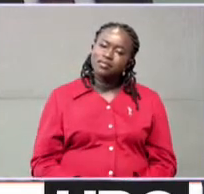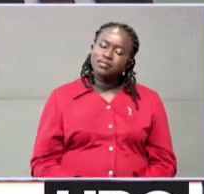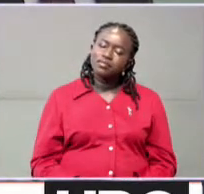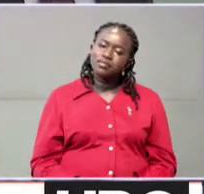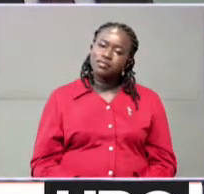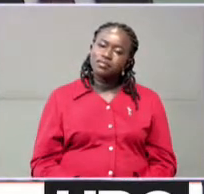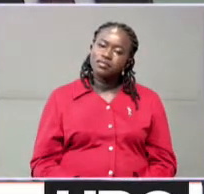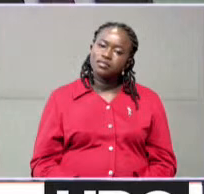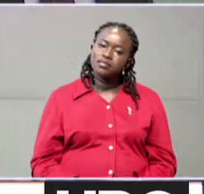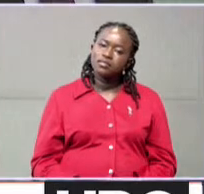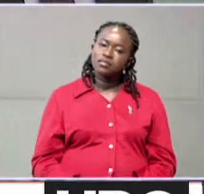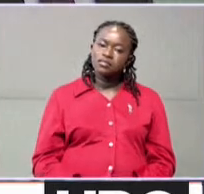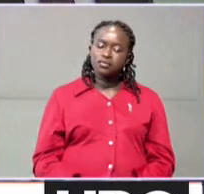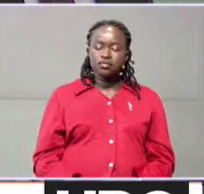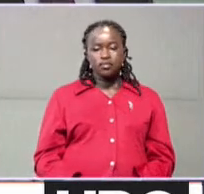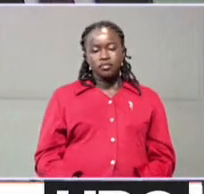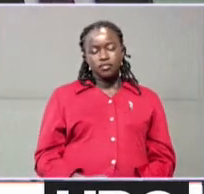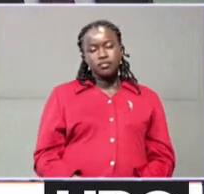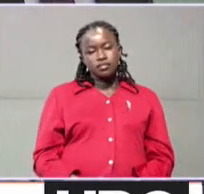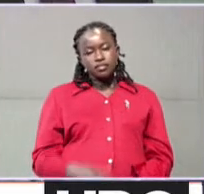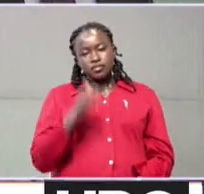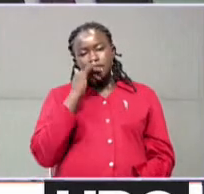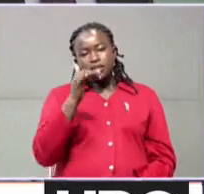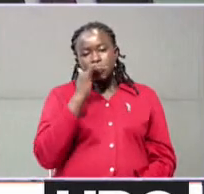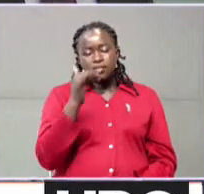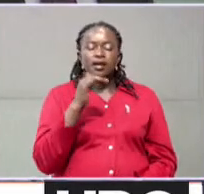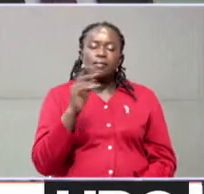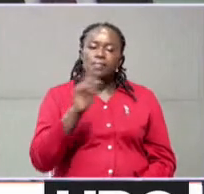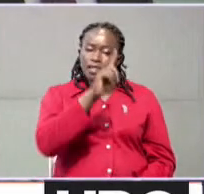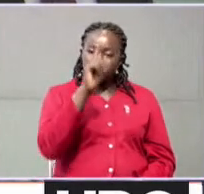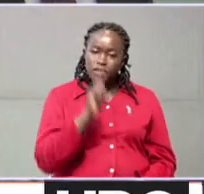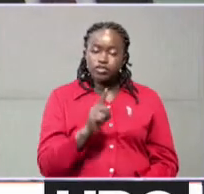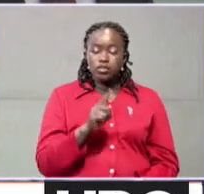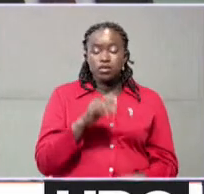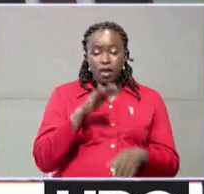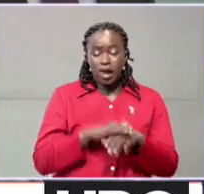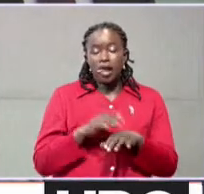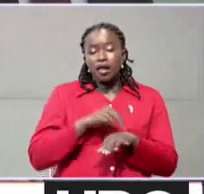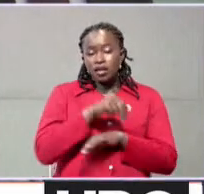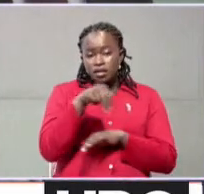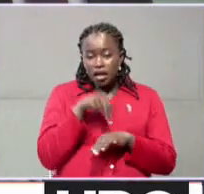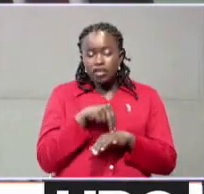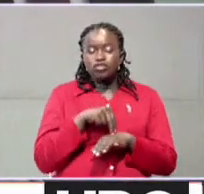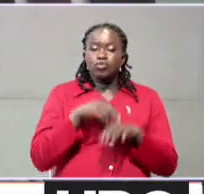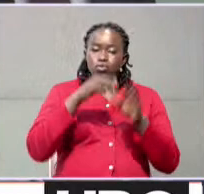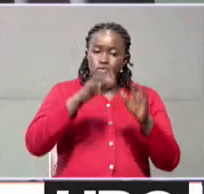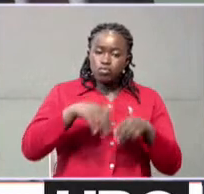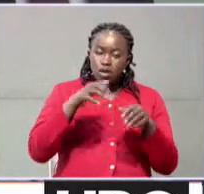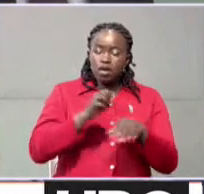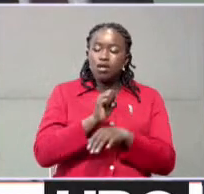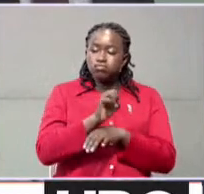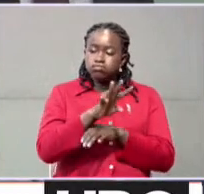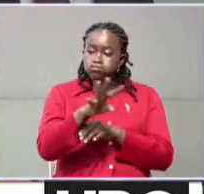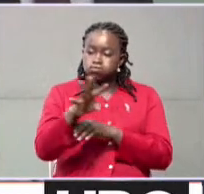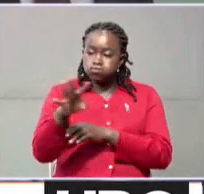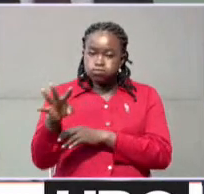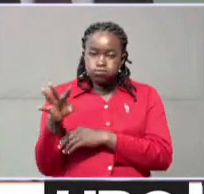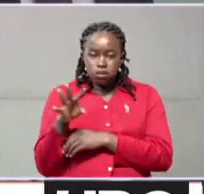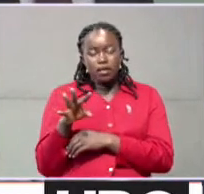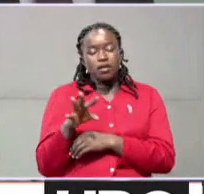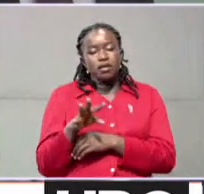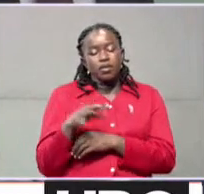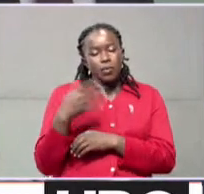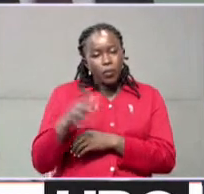mr speaker the question on the national irrigation master the